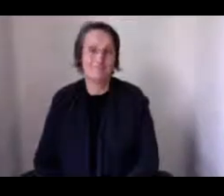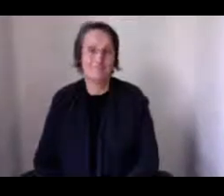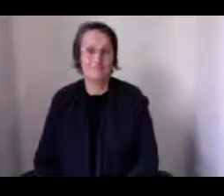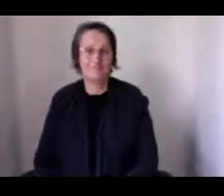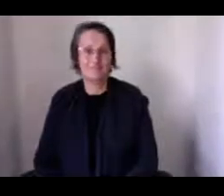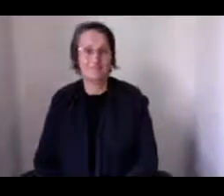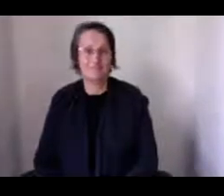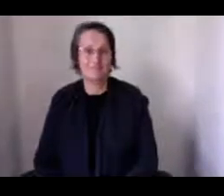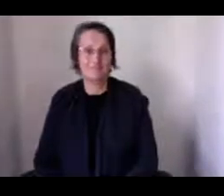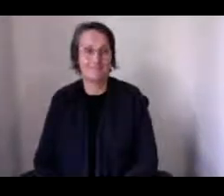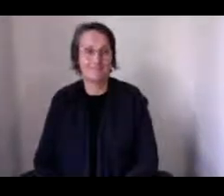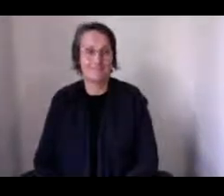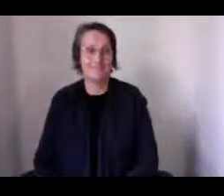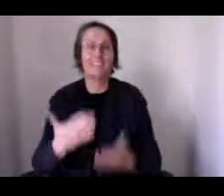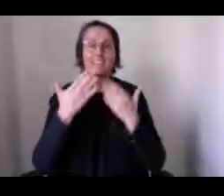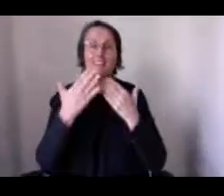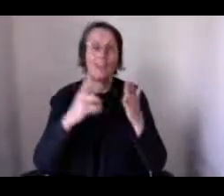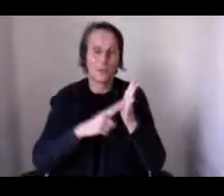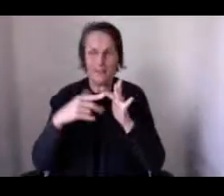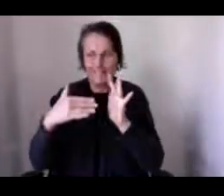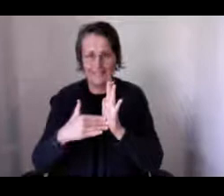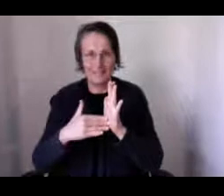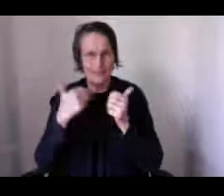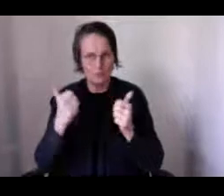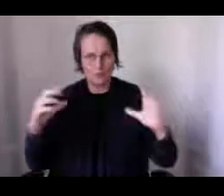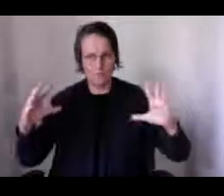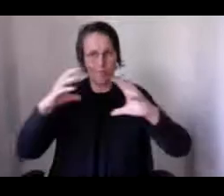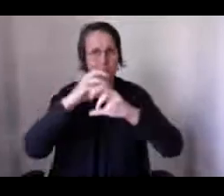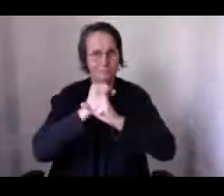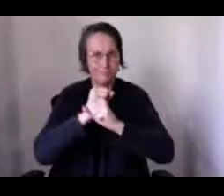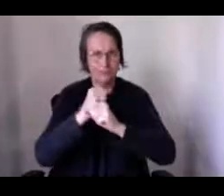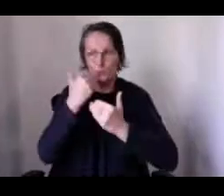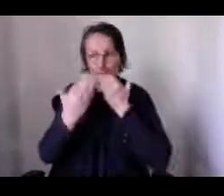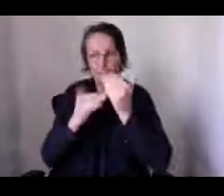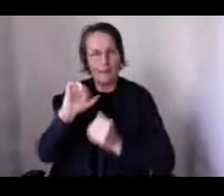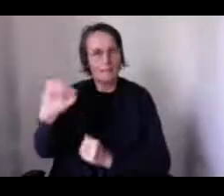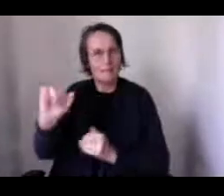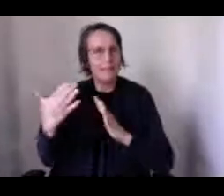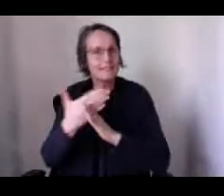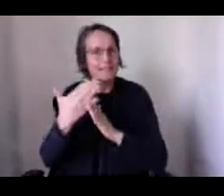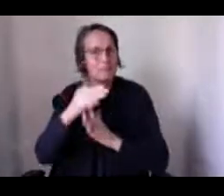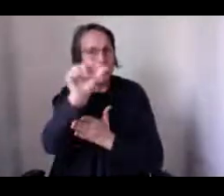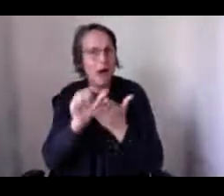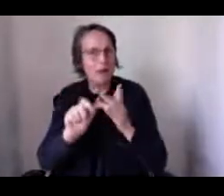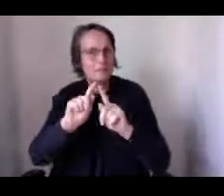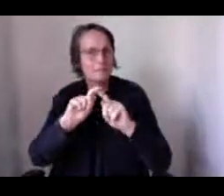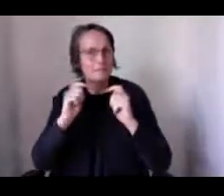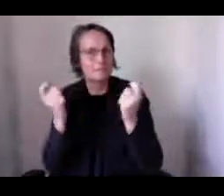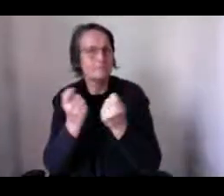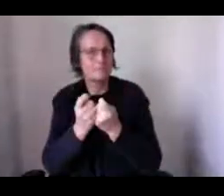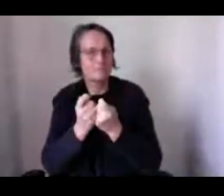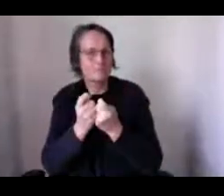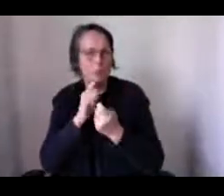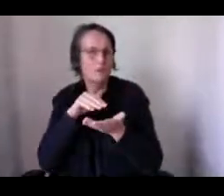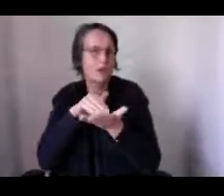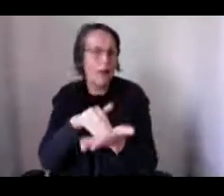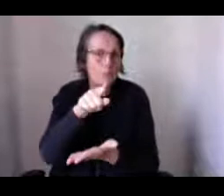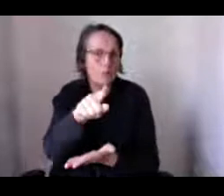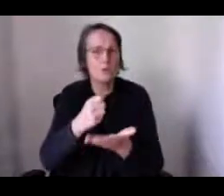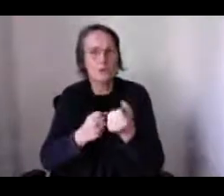Thanks so much, Liz. That's a great encapsulation of the support provided by Accessible Arts for you for putting your